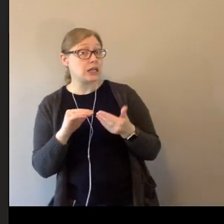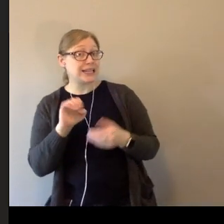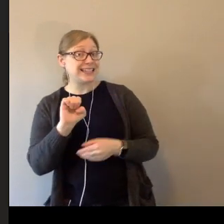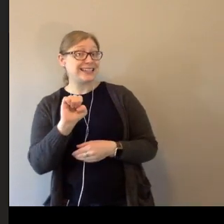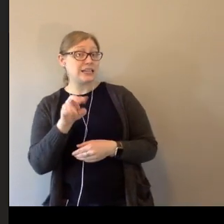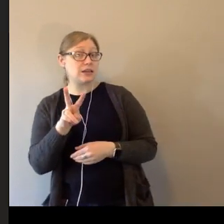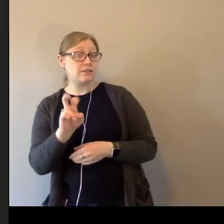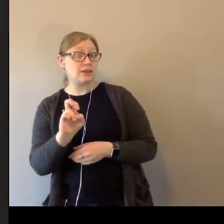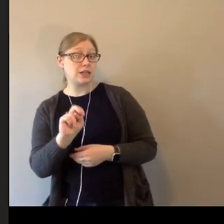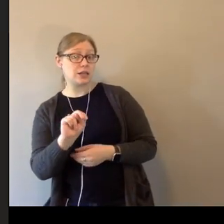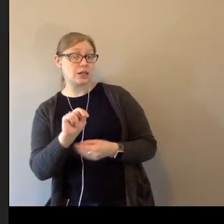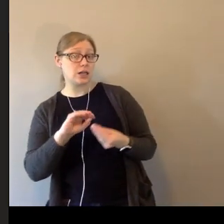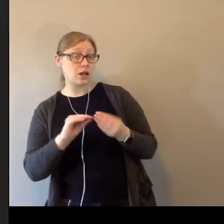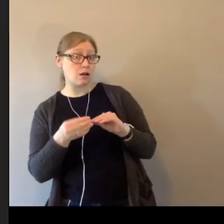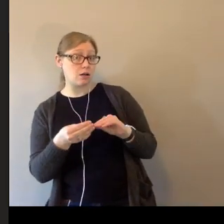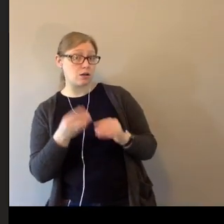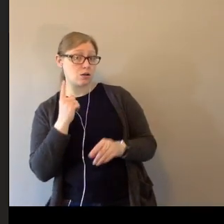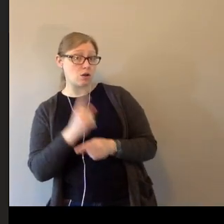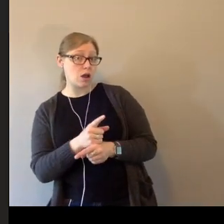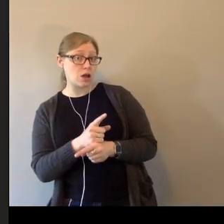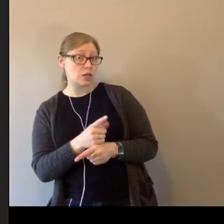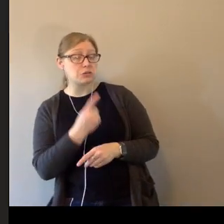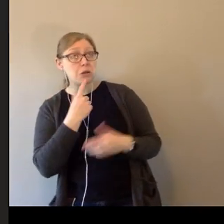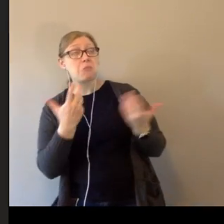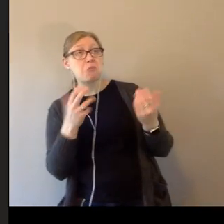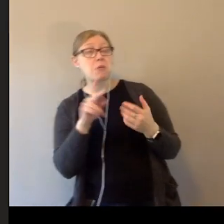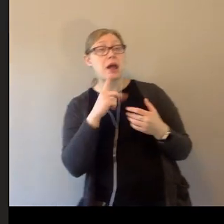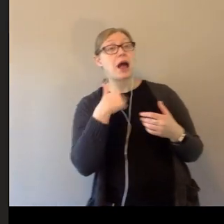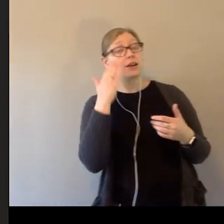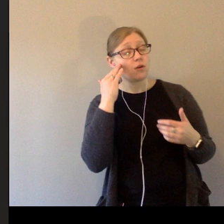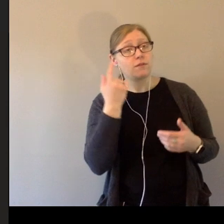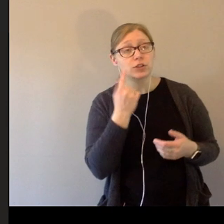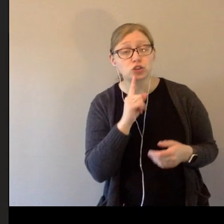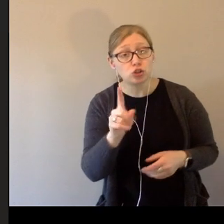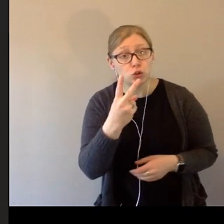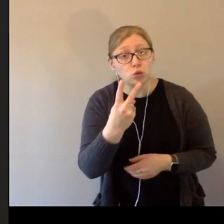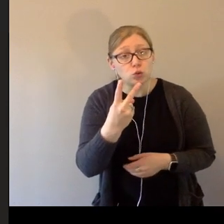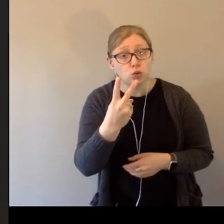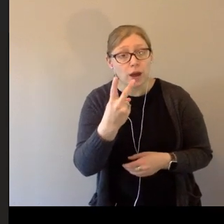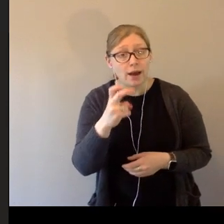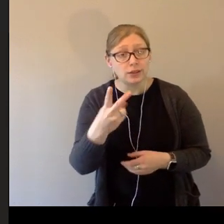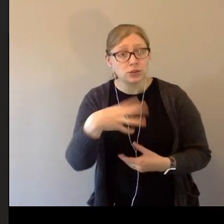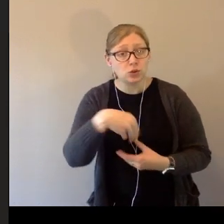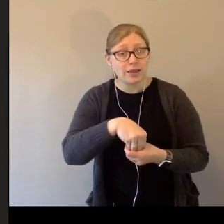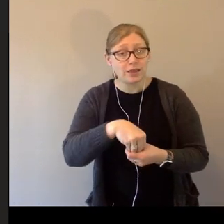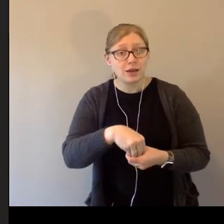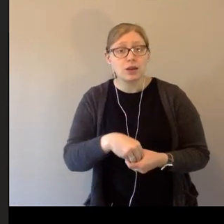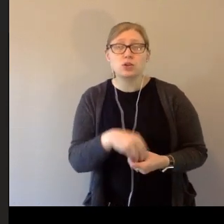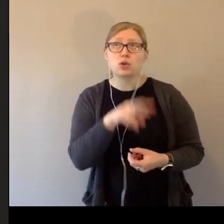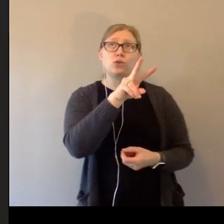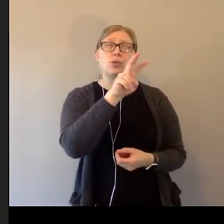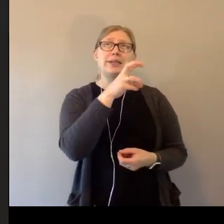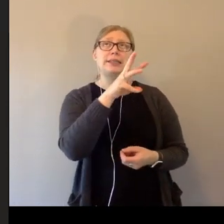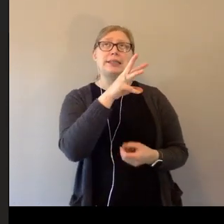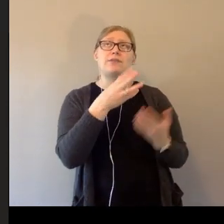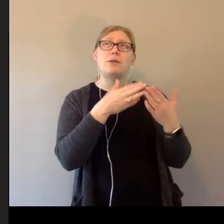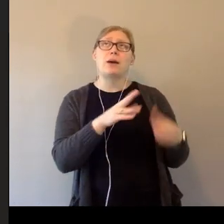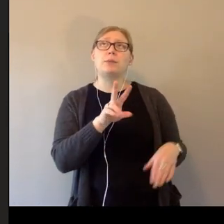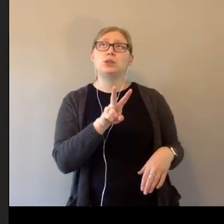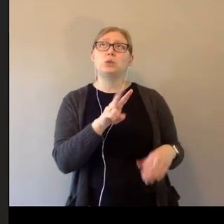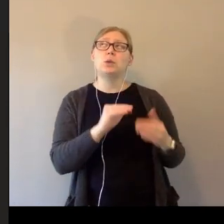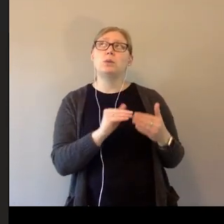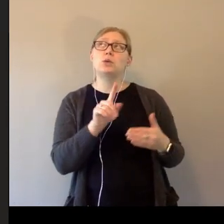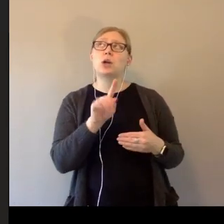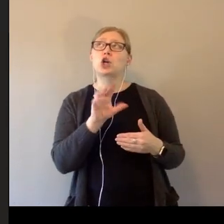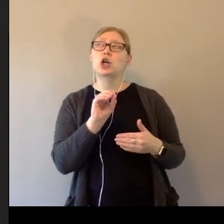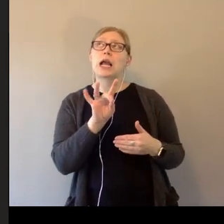said 216. I know 2 goes into there, so half of 216 is going to be 108. Well, now I know